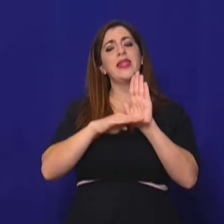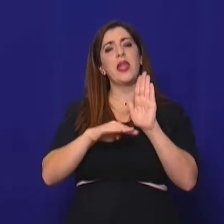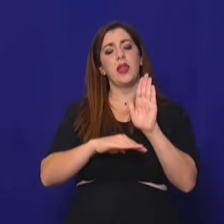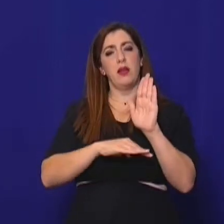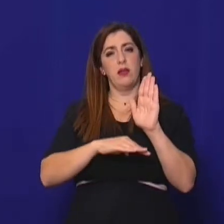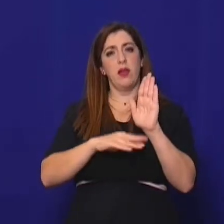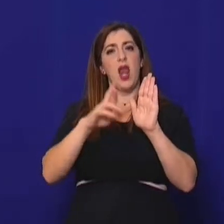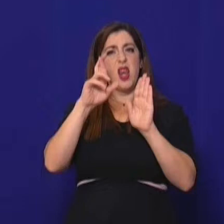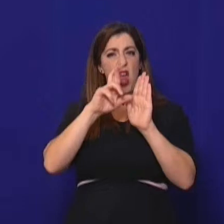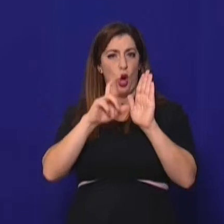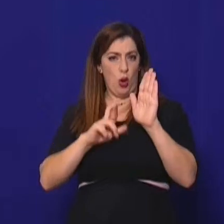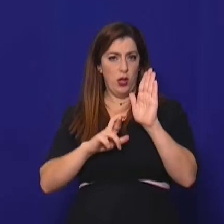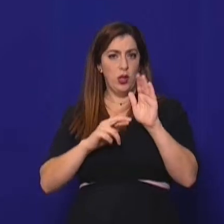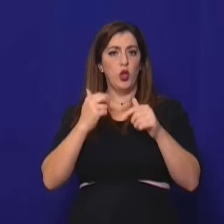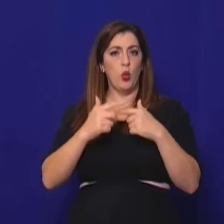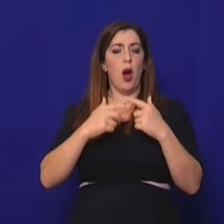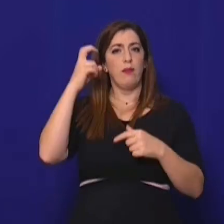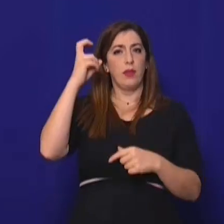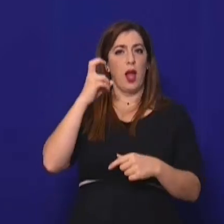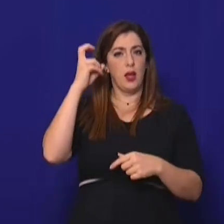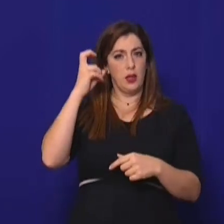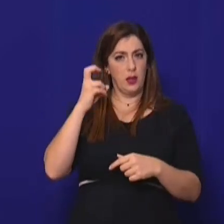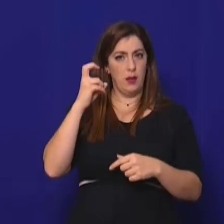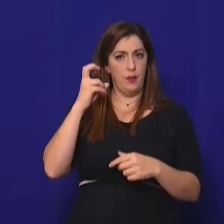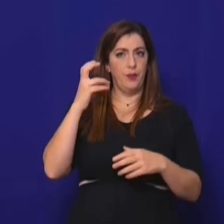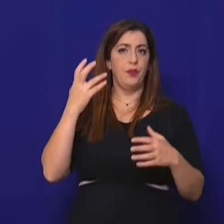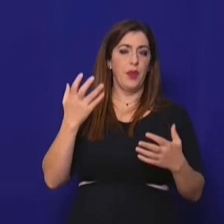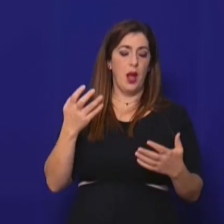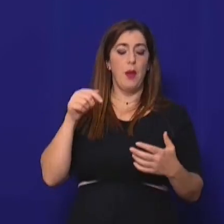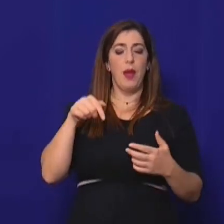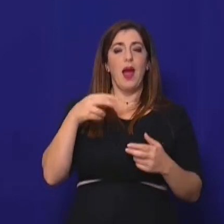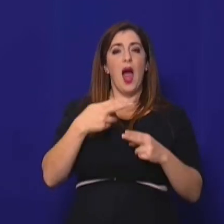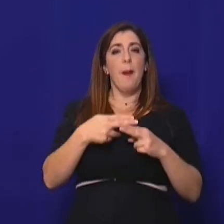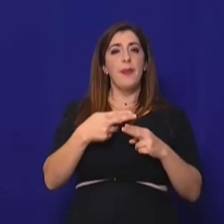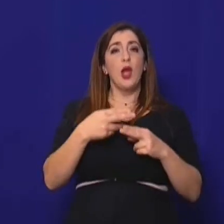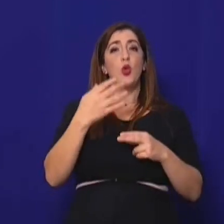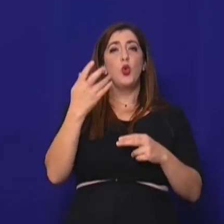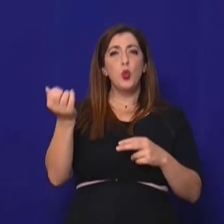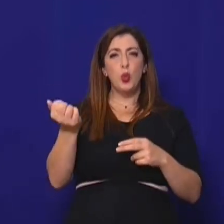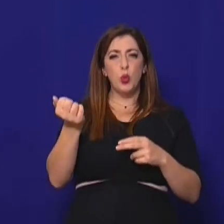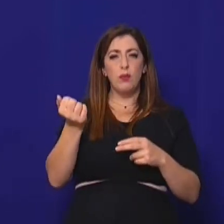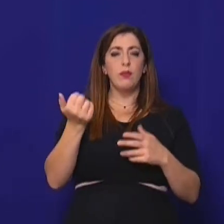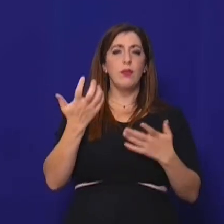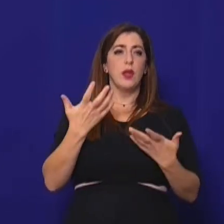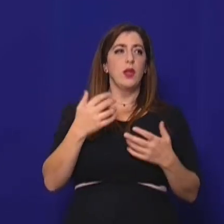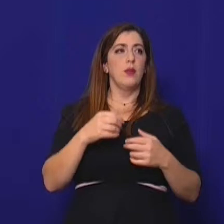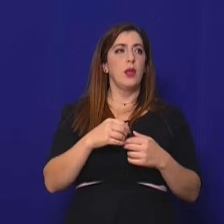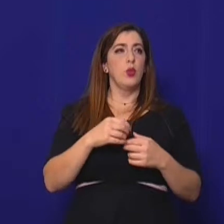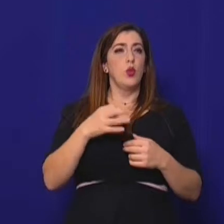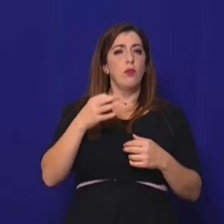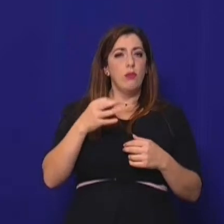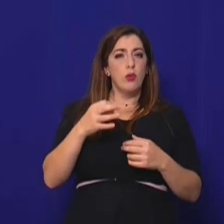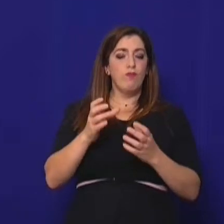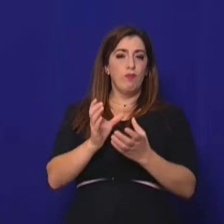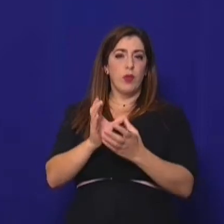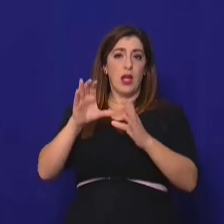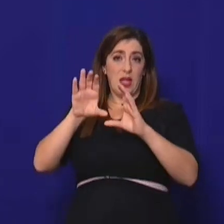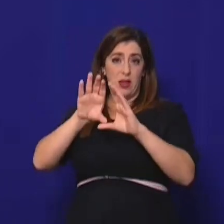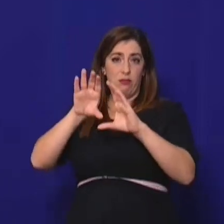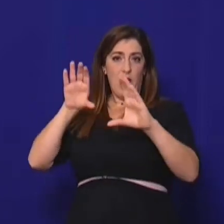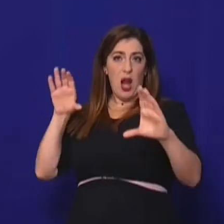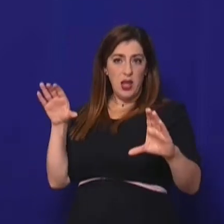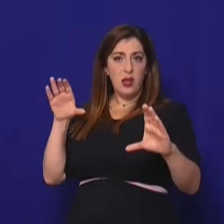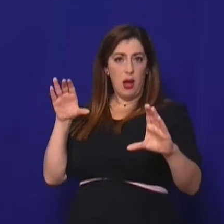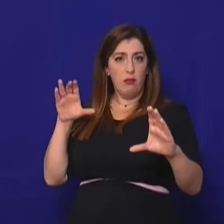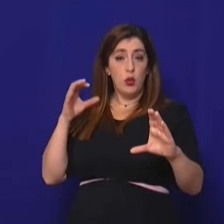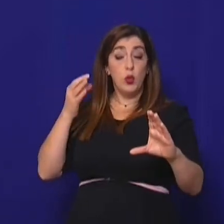qed tara x'inhuwa n-numru ta' nies li jistgħu jabbu il-basis. Li huwa numru li huwa inqas minn dak li